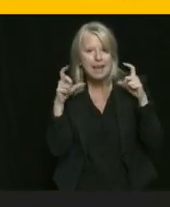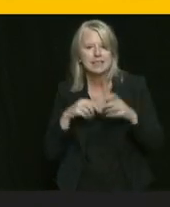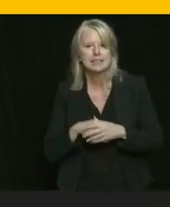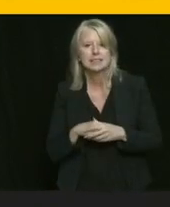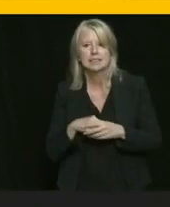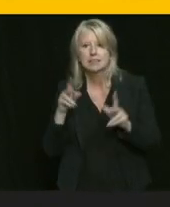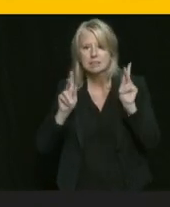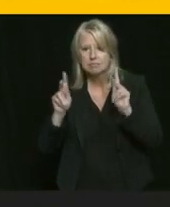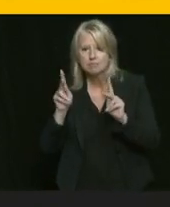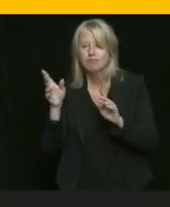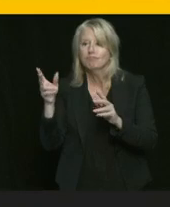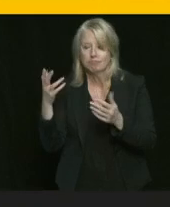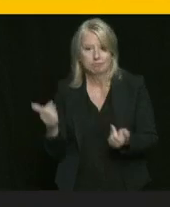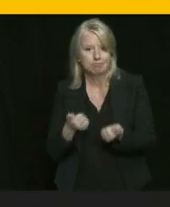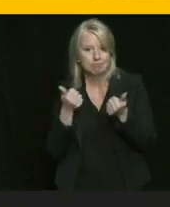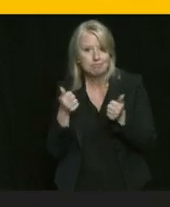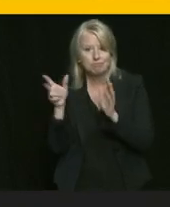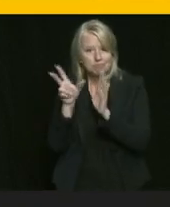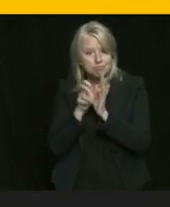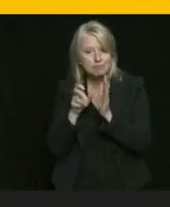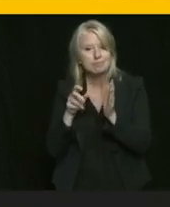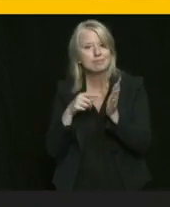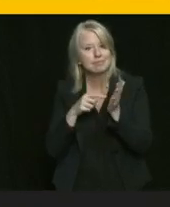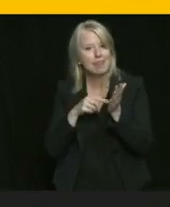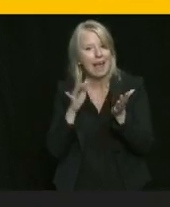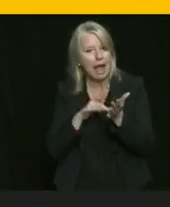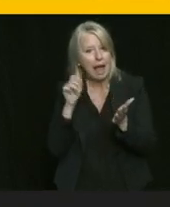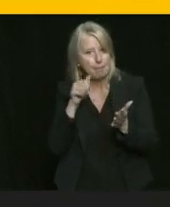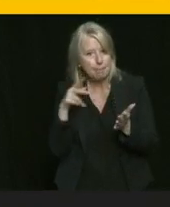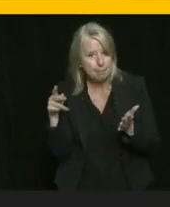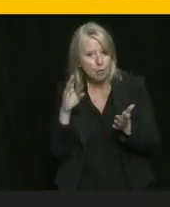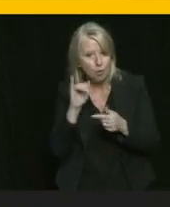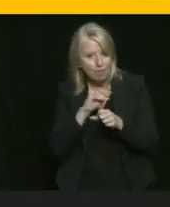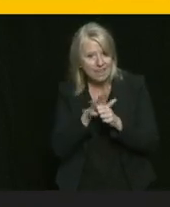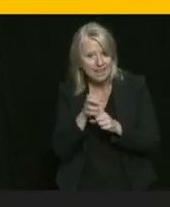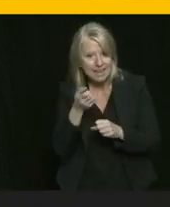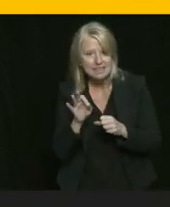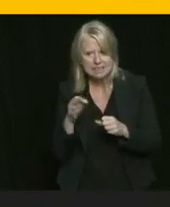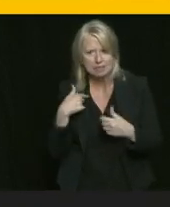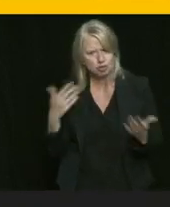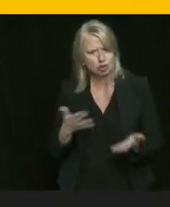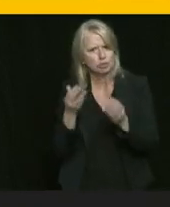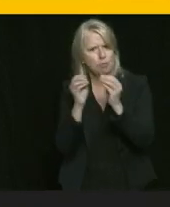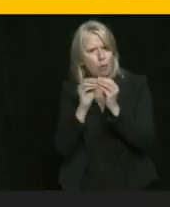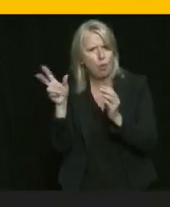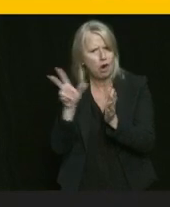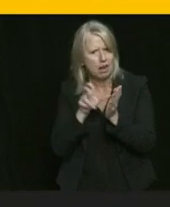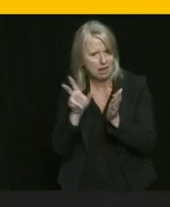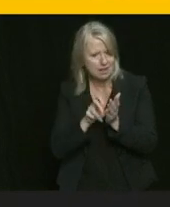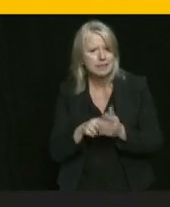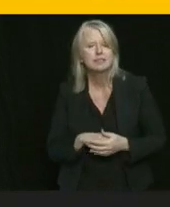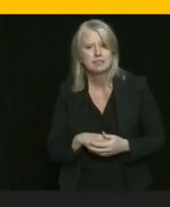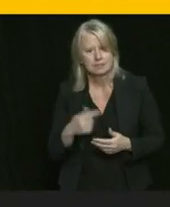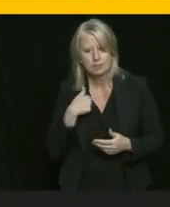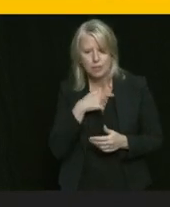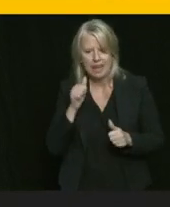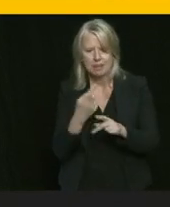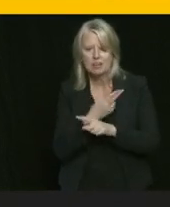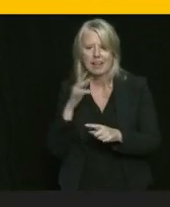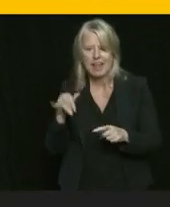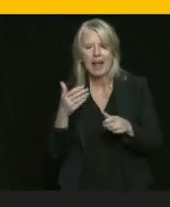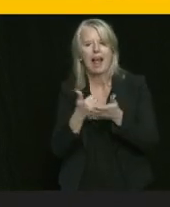Alert app, and I encourage people to download it. And these are some things that we can do to help control the second wave